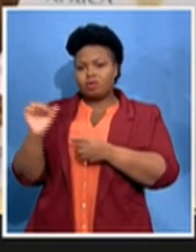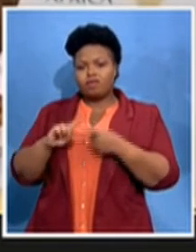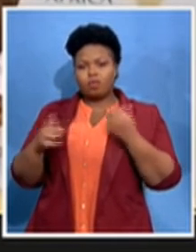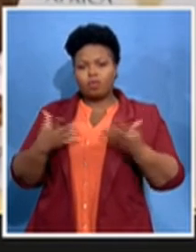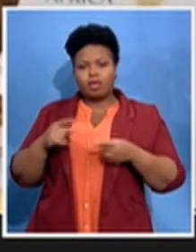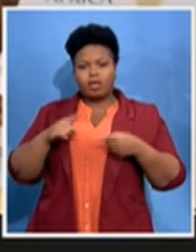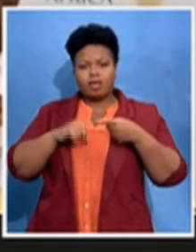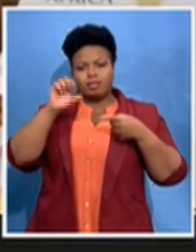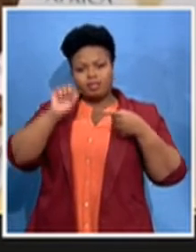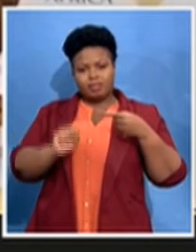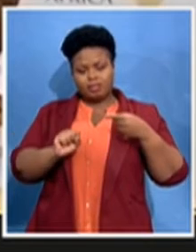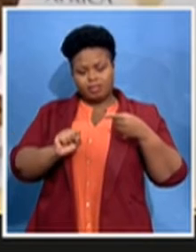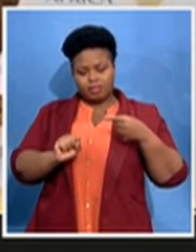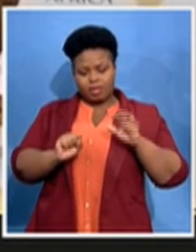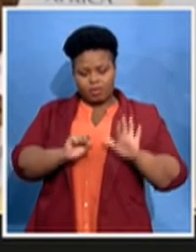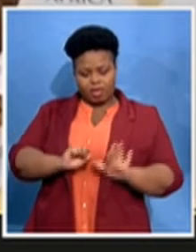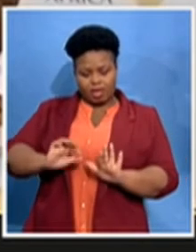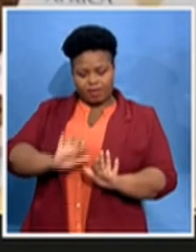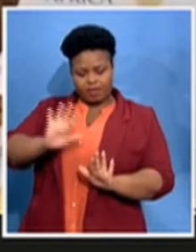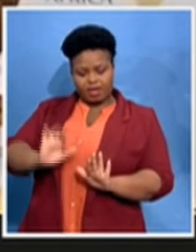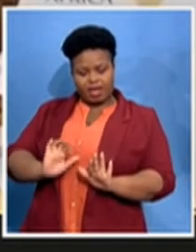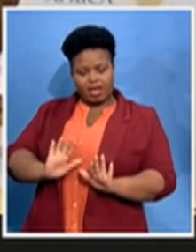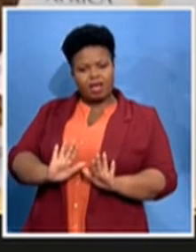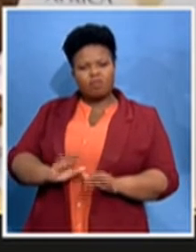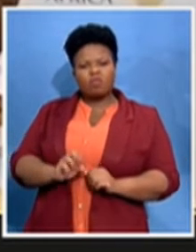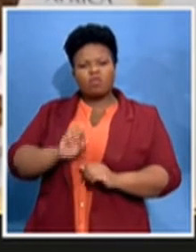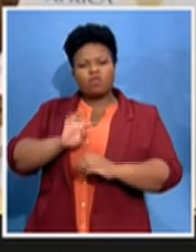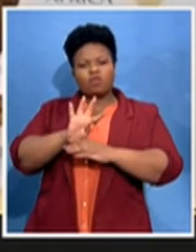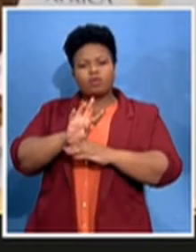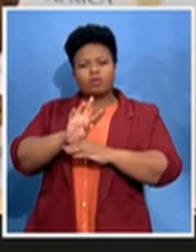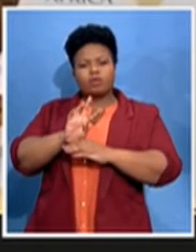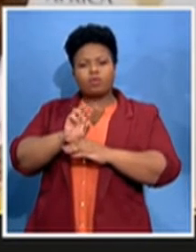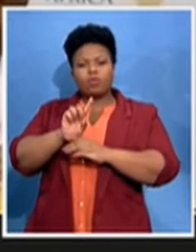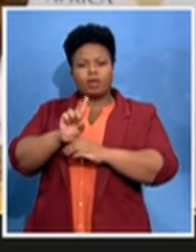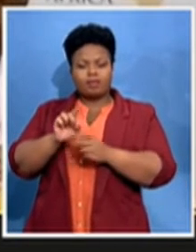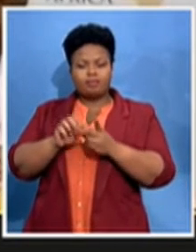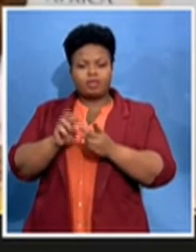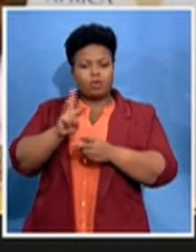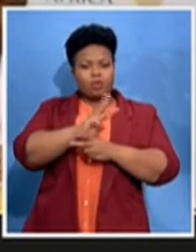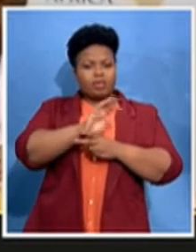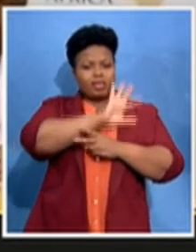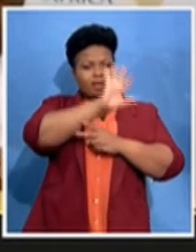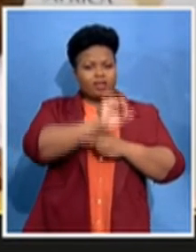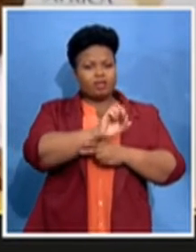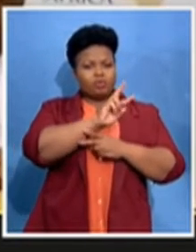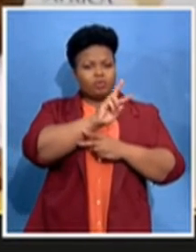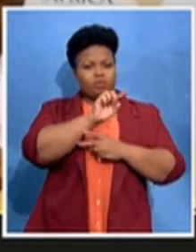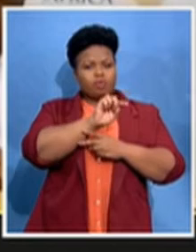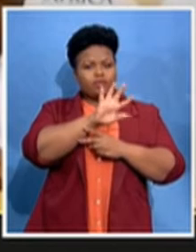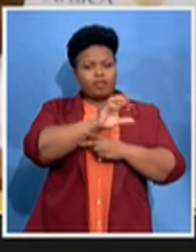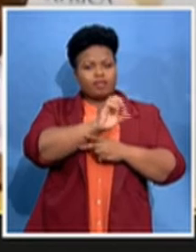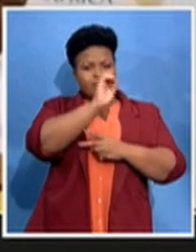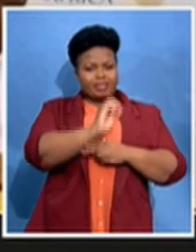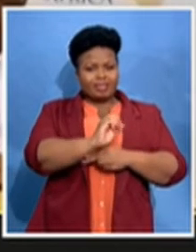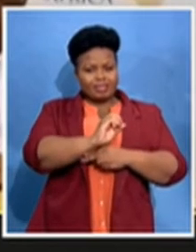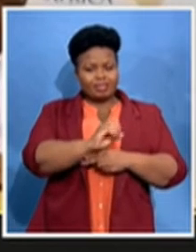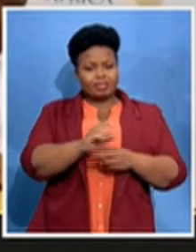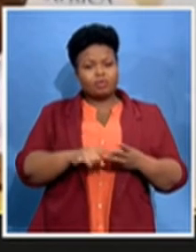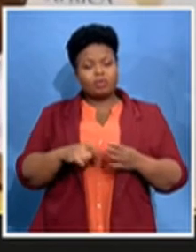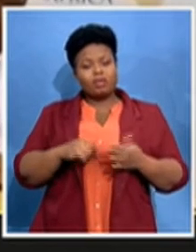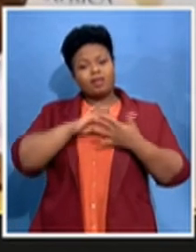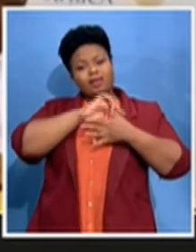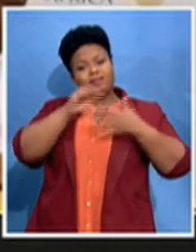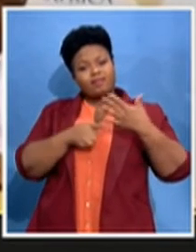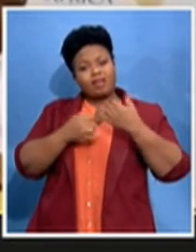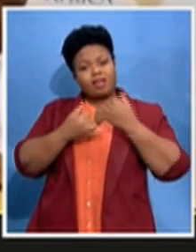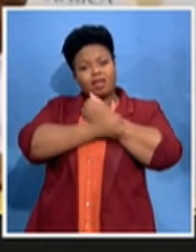representing 41%, West Africa 21%, Africa 5%. 5 African countries that are reporting the highest number